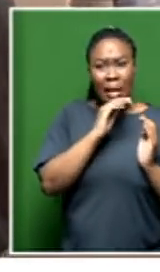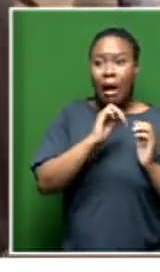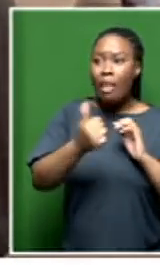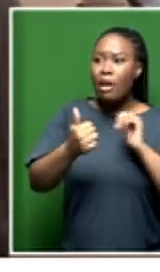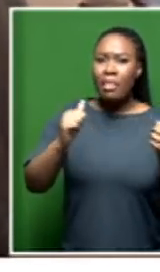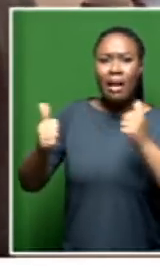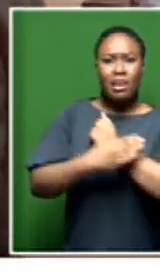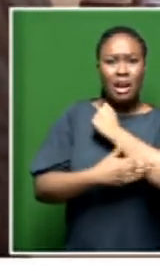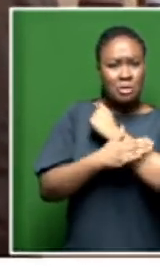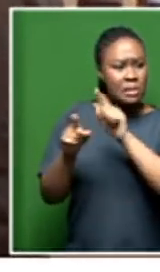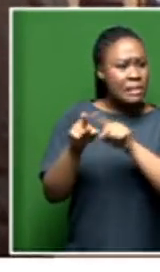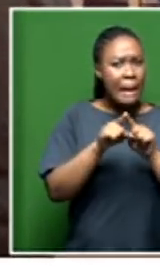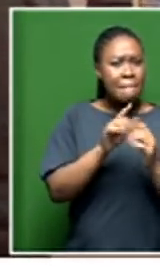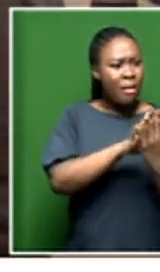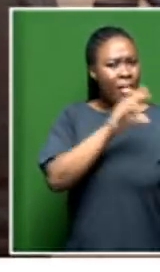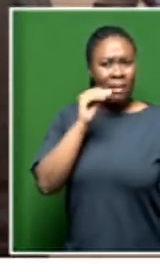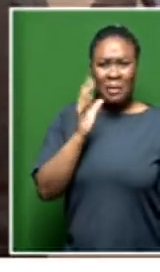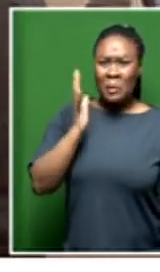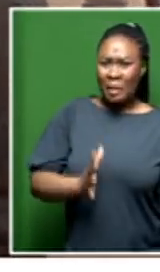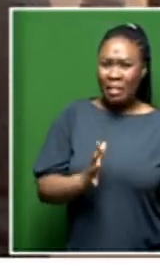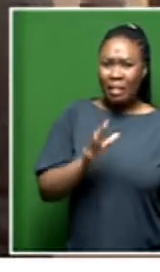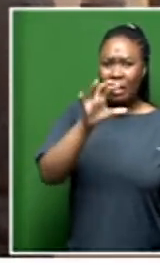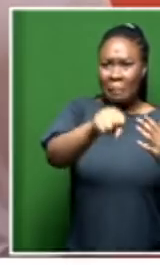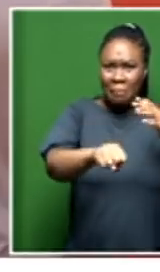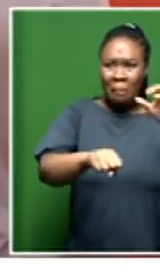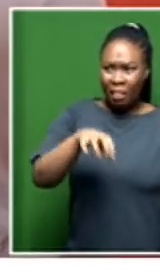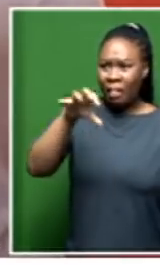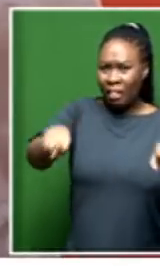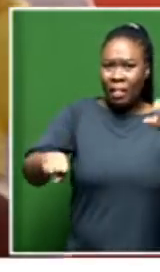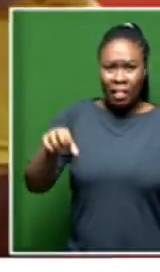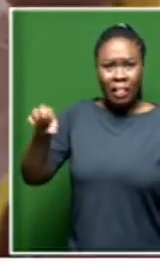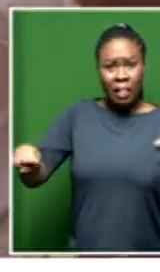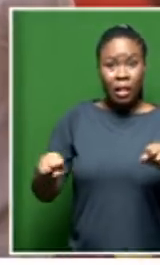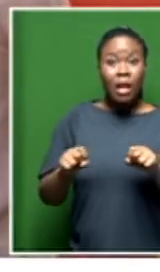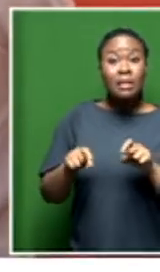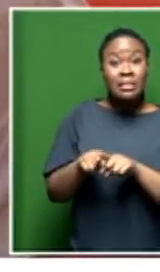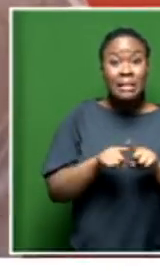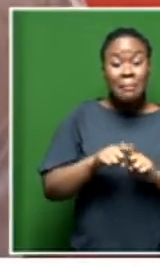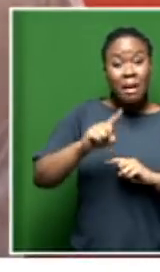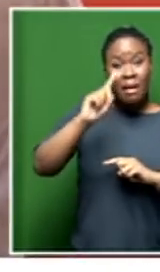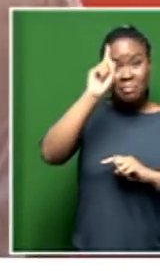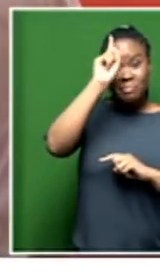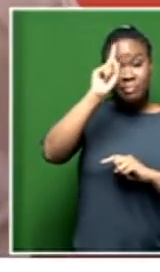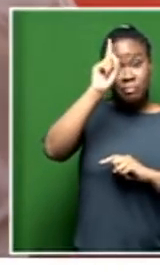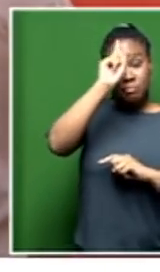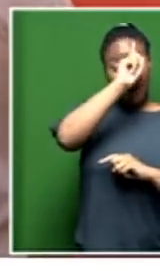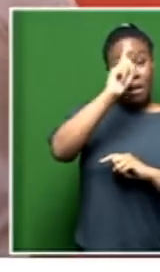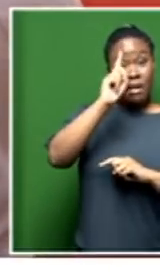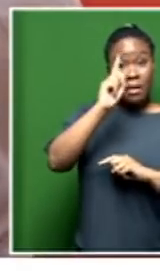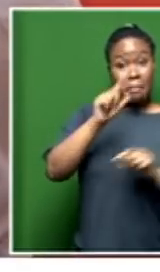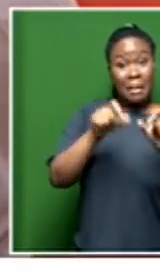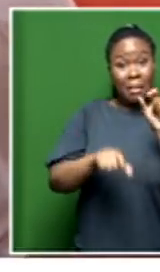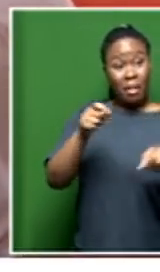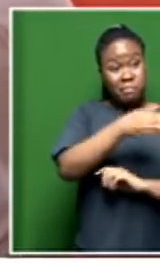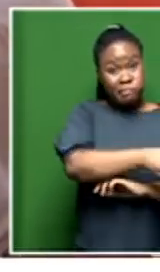on. And it looks like the Africans within the country are celebrating these coups. Talk to me about